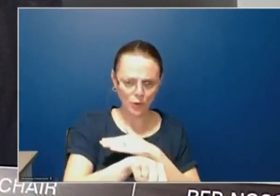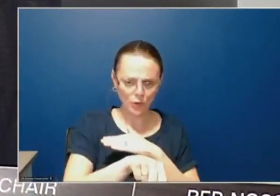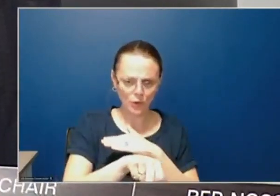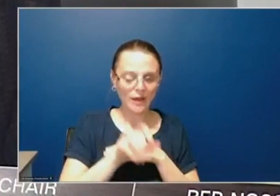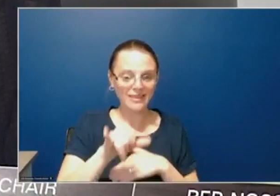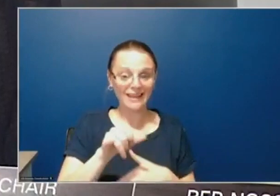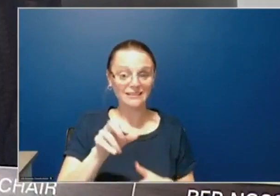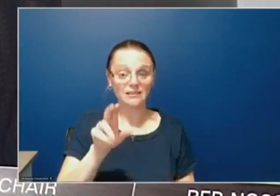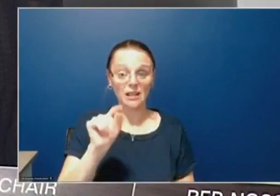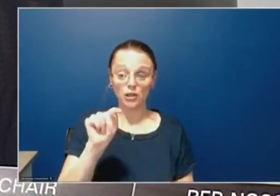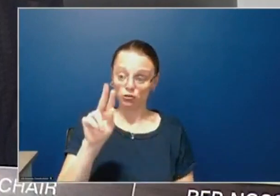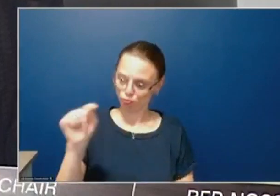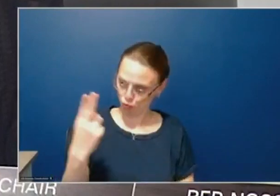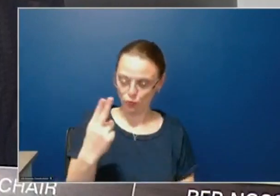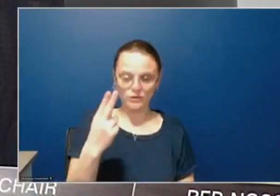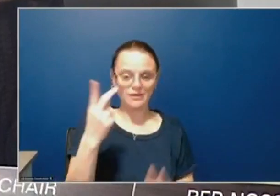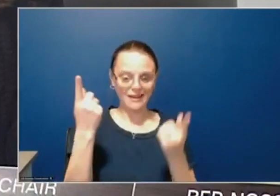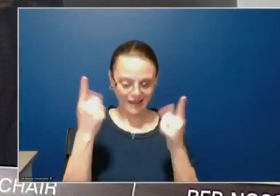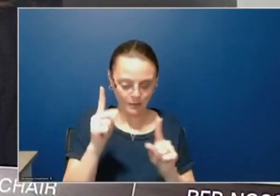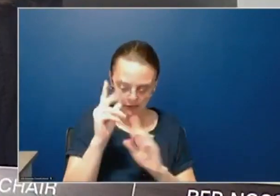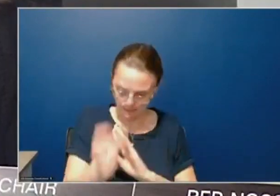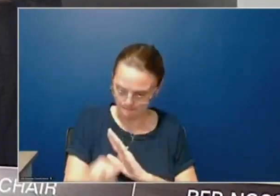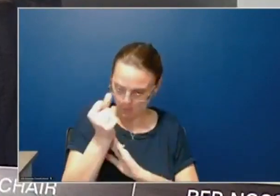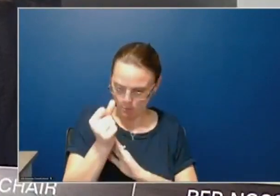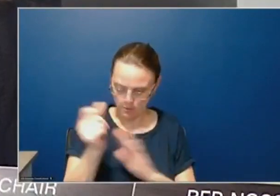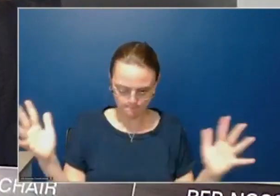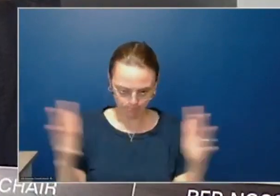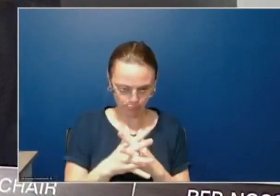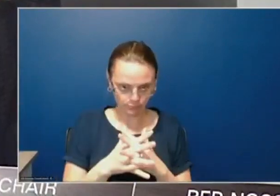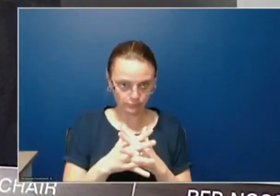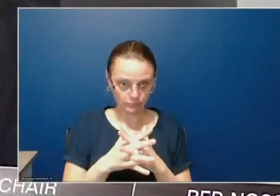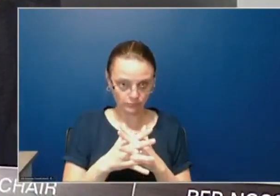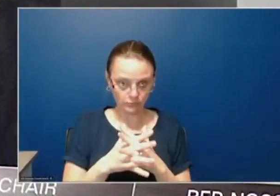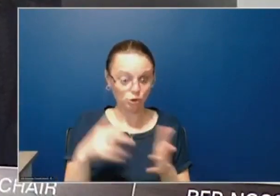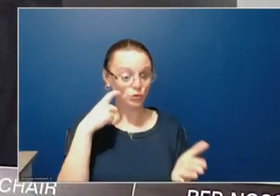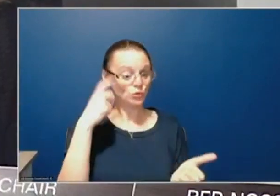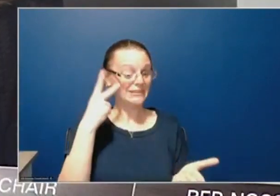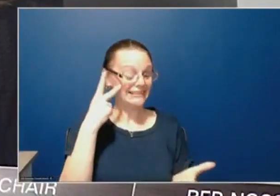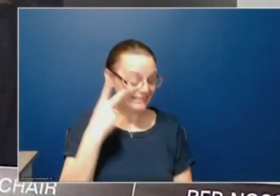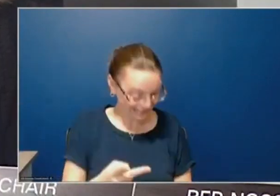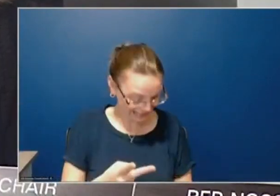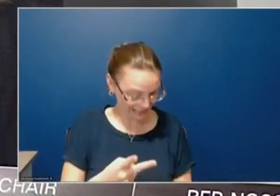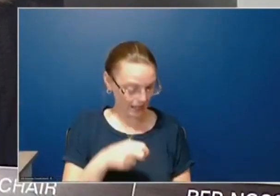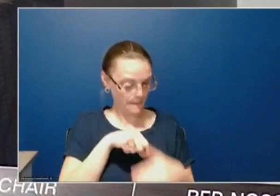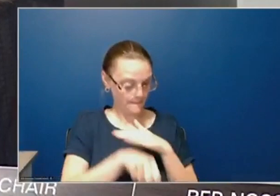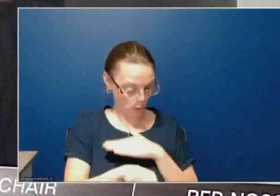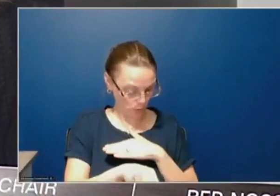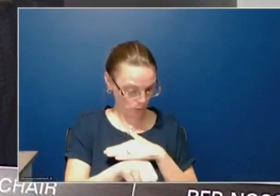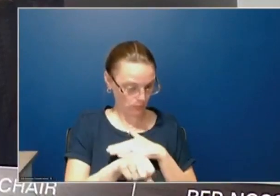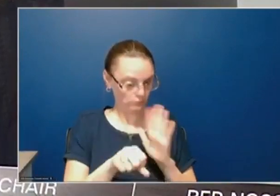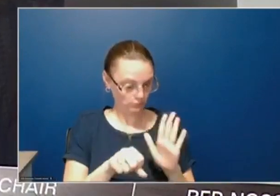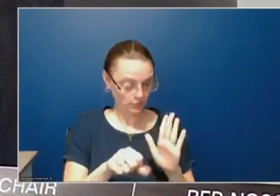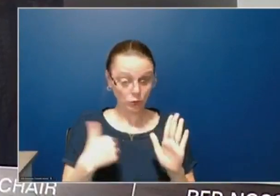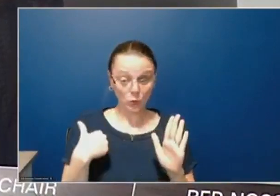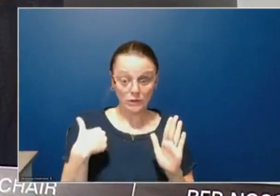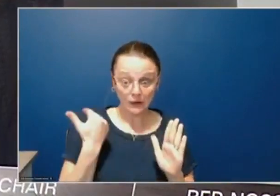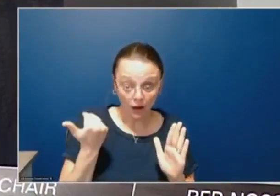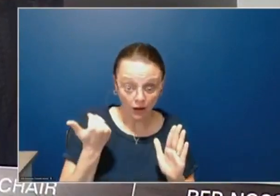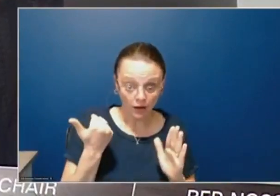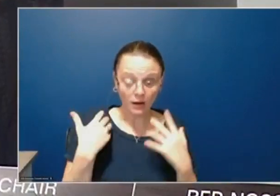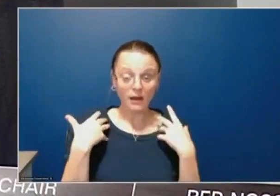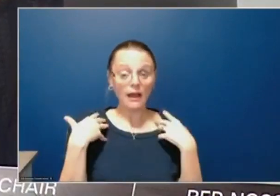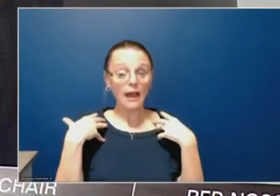and it happens at the moment of conception. It is observed at birth. And we are taking young,